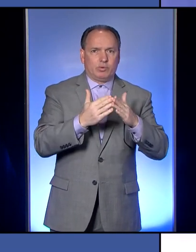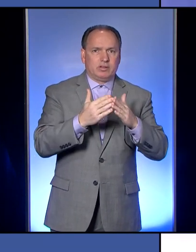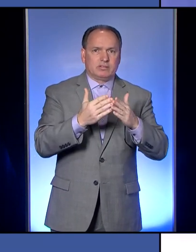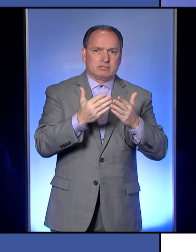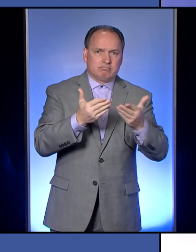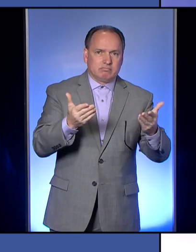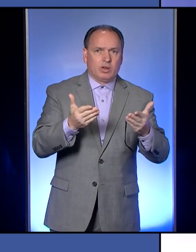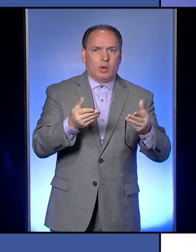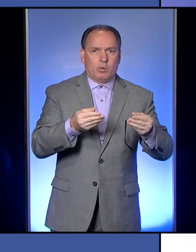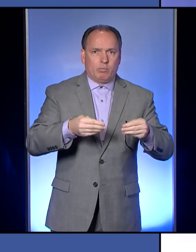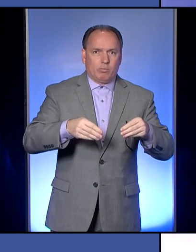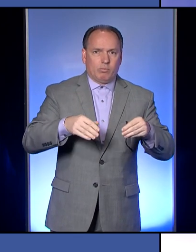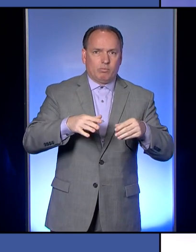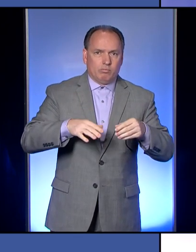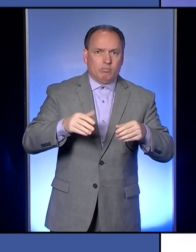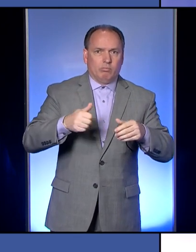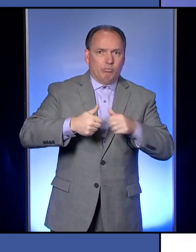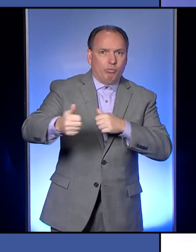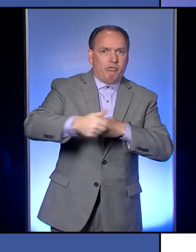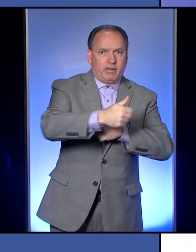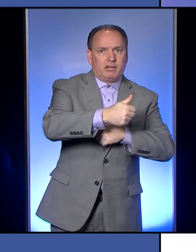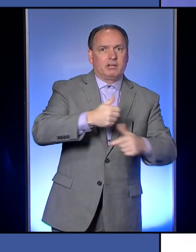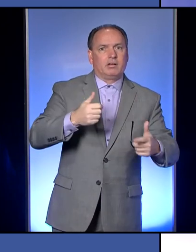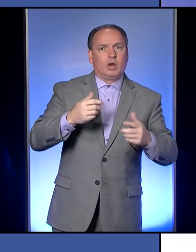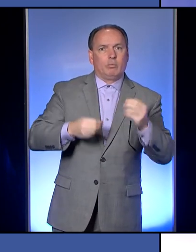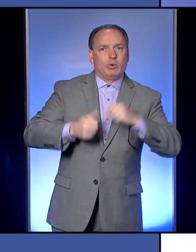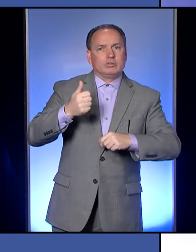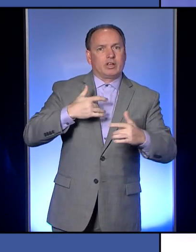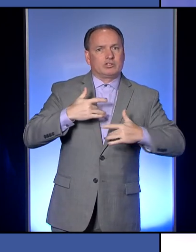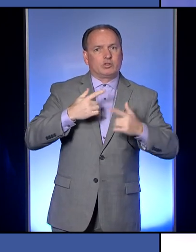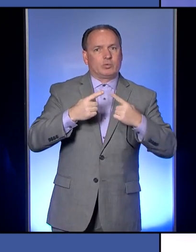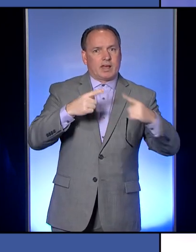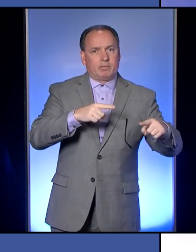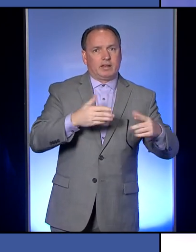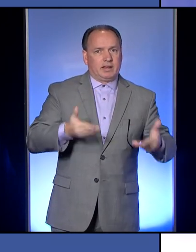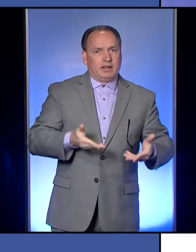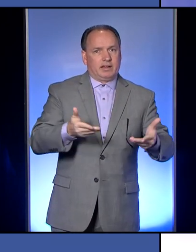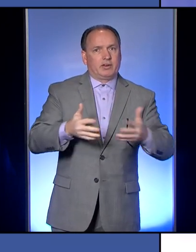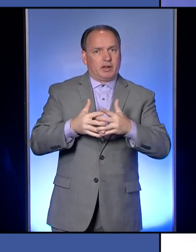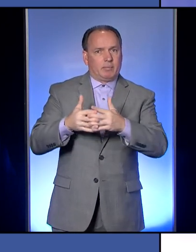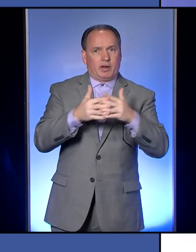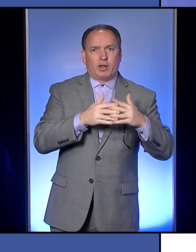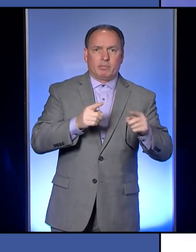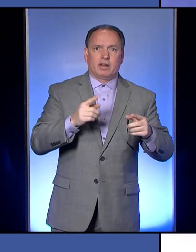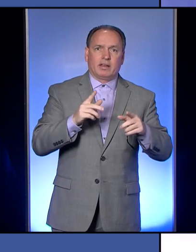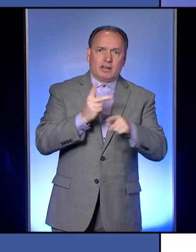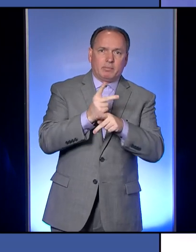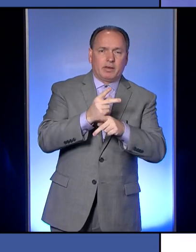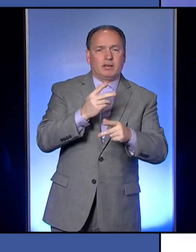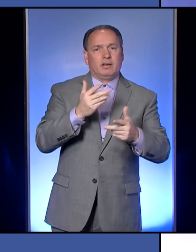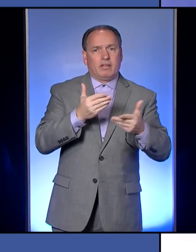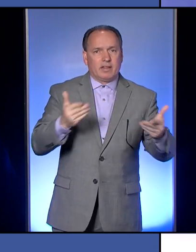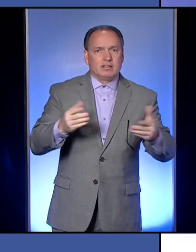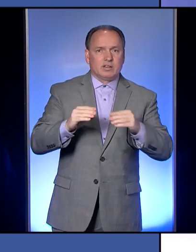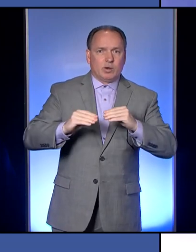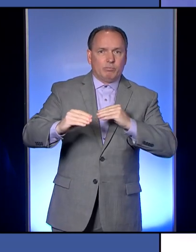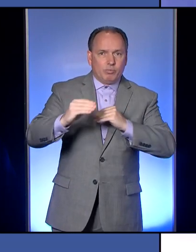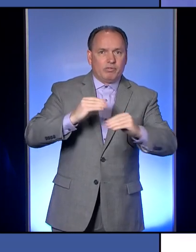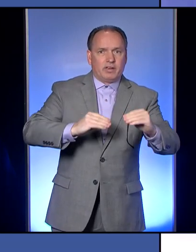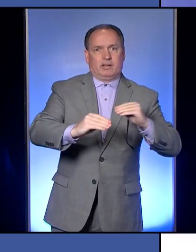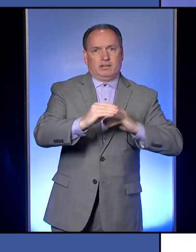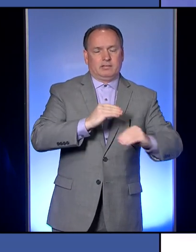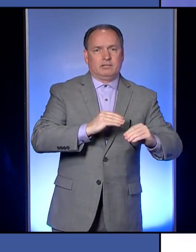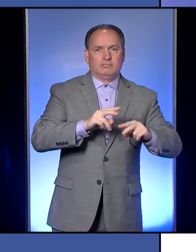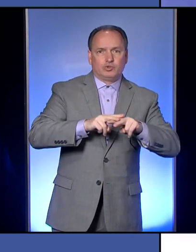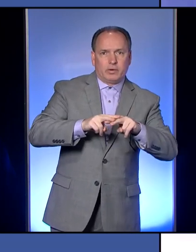globe. Well, I would say across our nation, because really we're mostly concerned what's happening here in the United States right now. And so keeping those goods moving, how much of that is